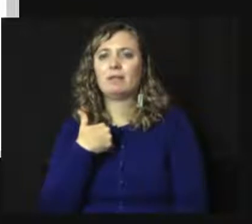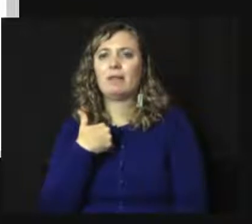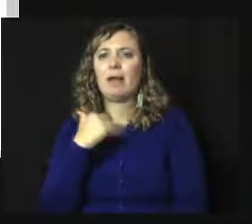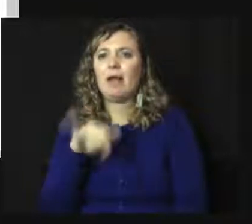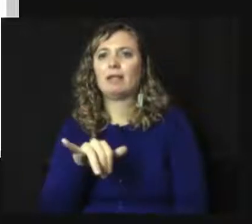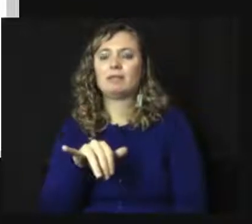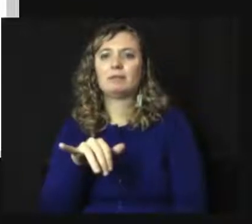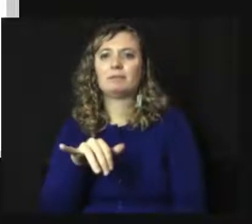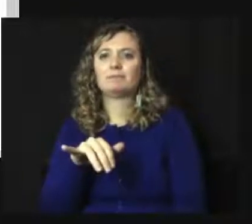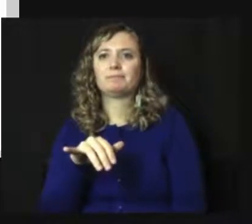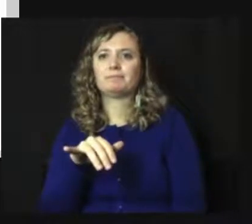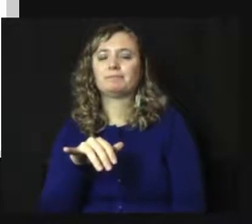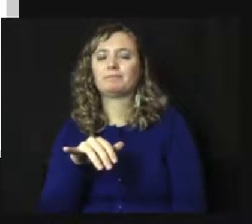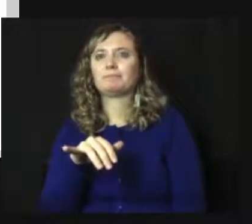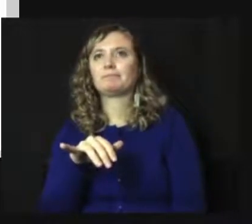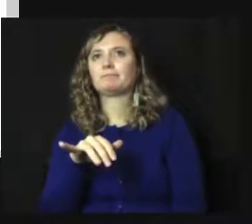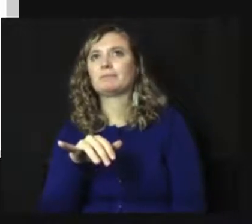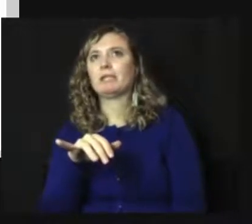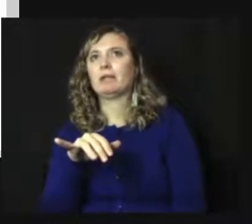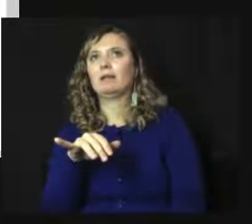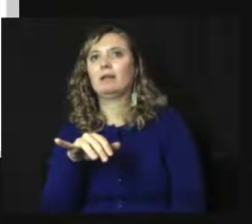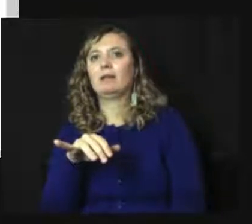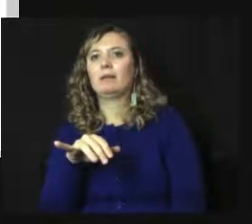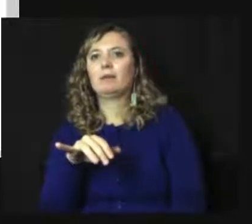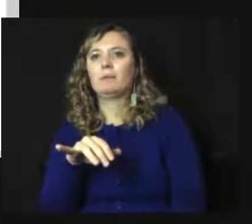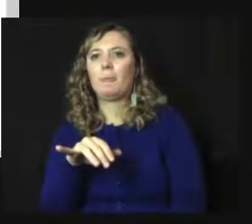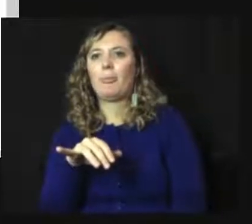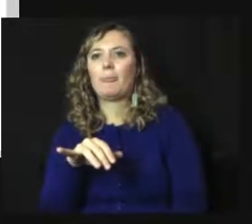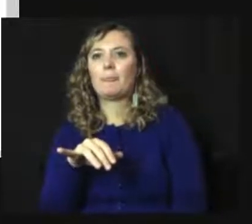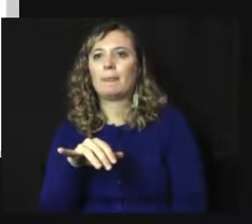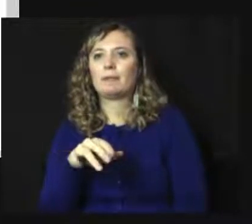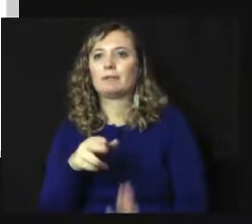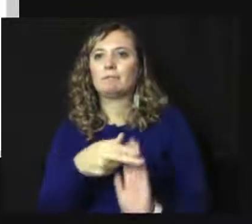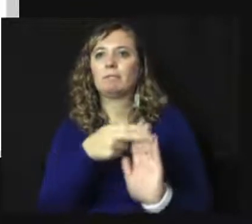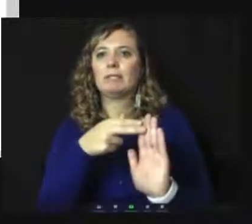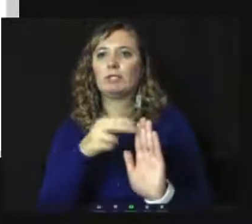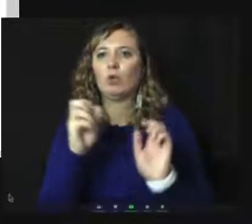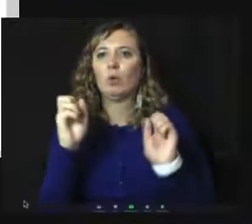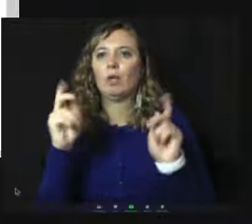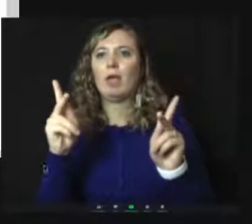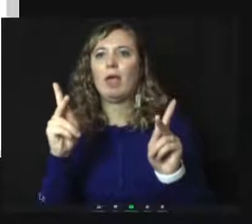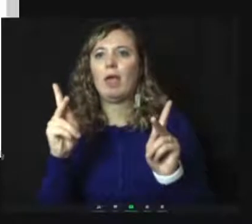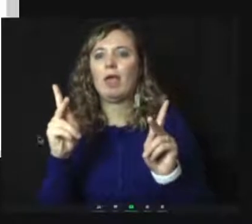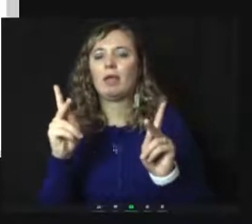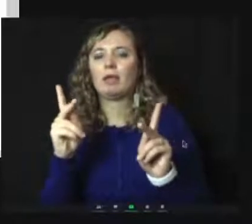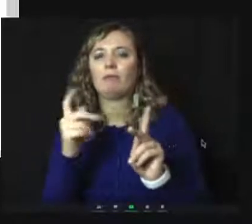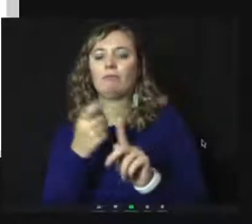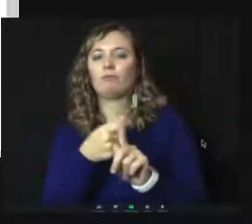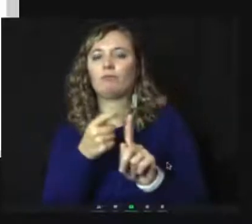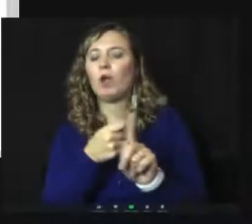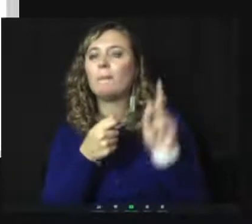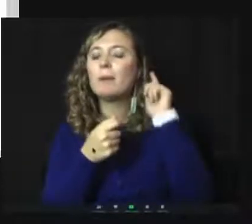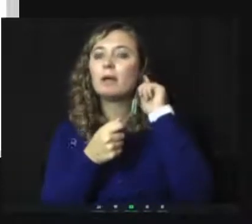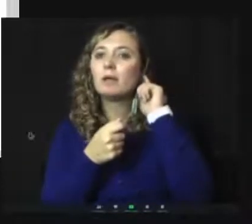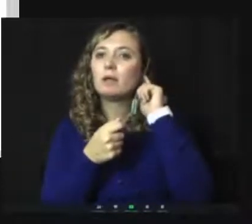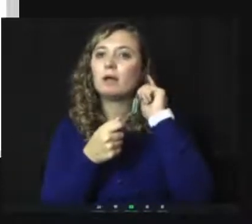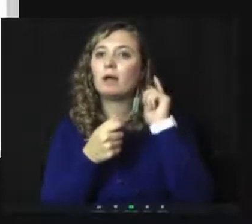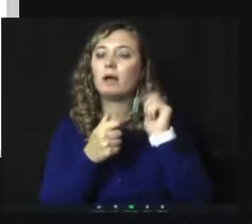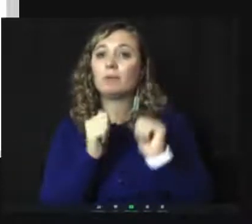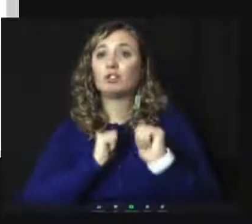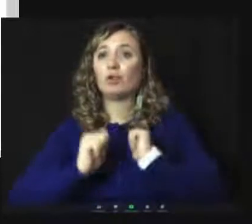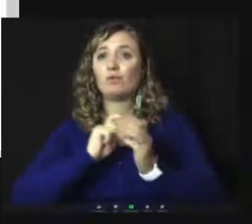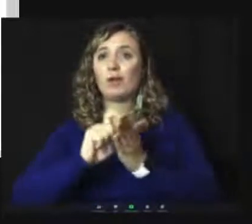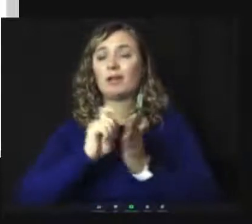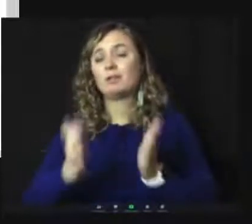I think it's fine to not have like the explicit okay from writers or showrunners that a character is autistic or not. There's plenty of reasons they